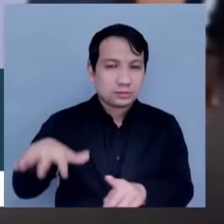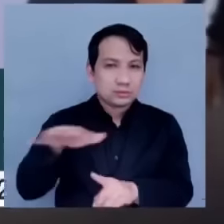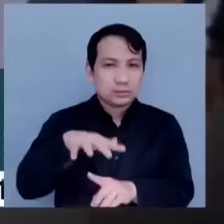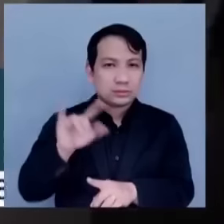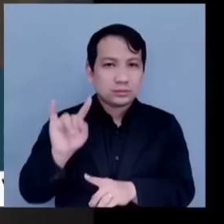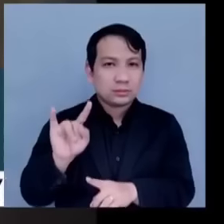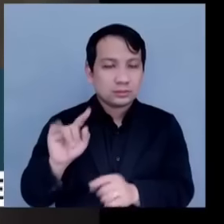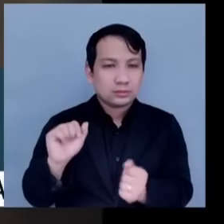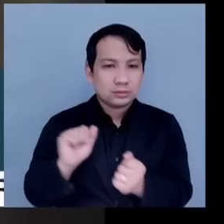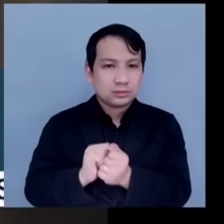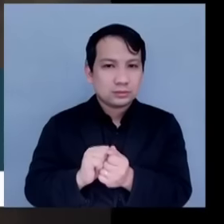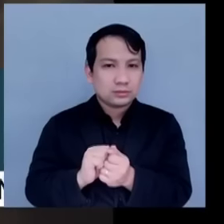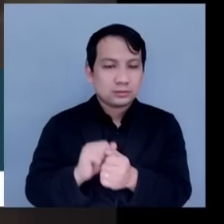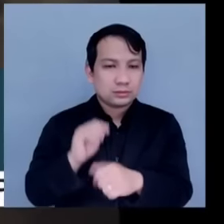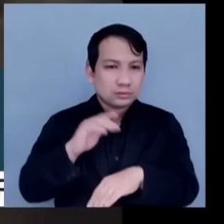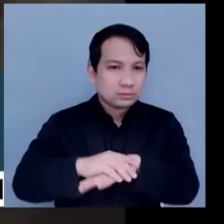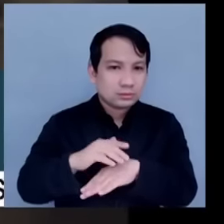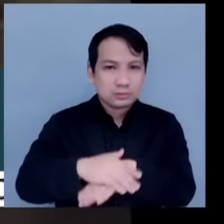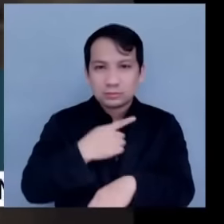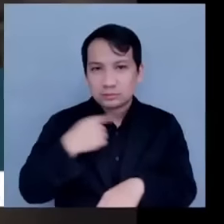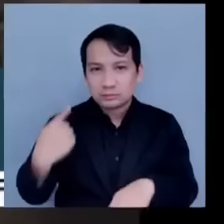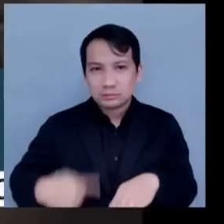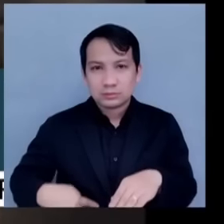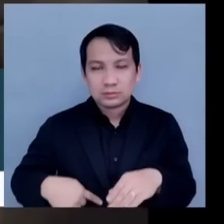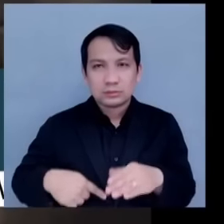the threats, Chinese mafias,